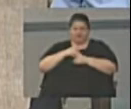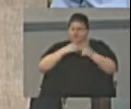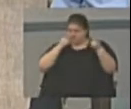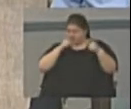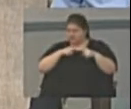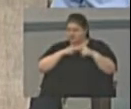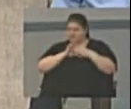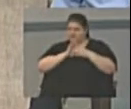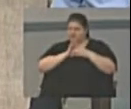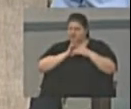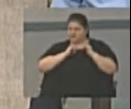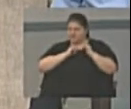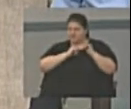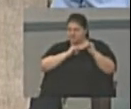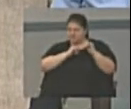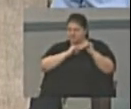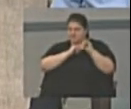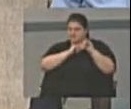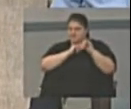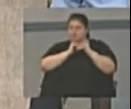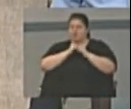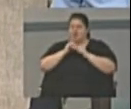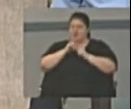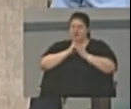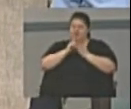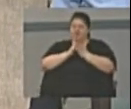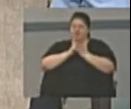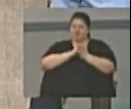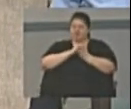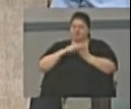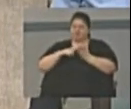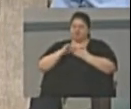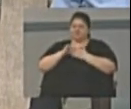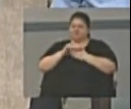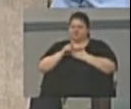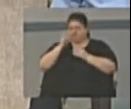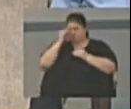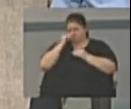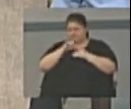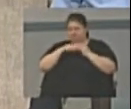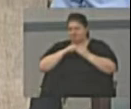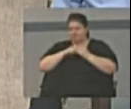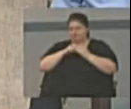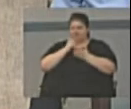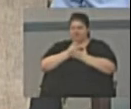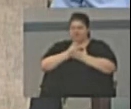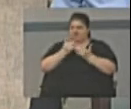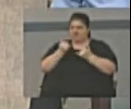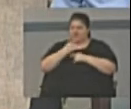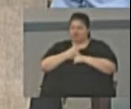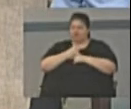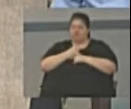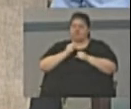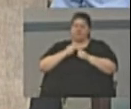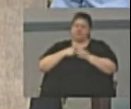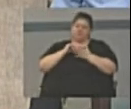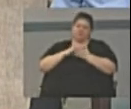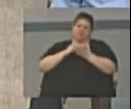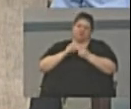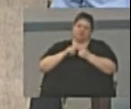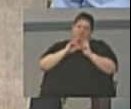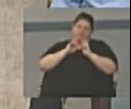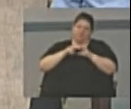the legislation that you're considering today. But I just wanted to report that process is ongoing, sort of on a